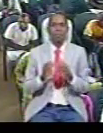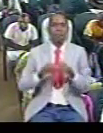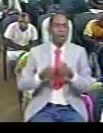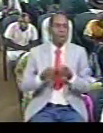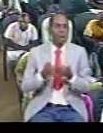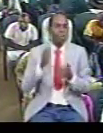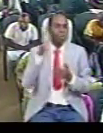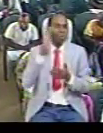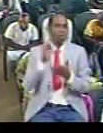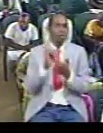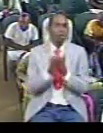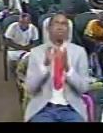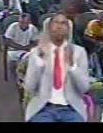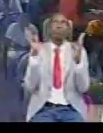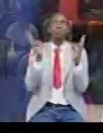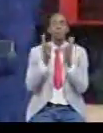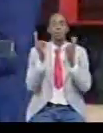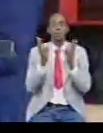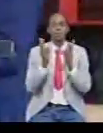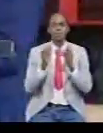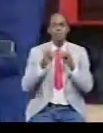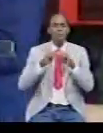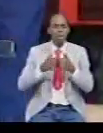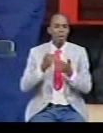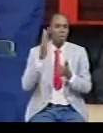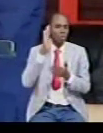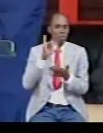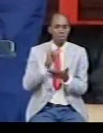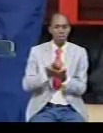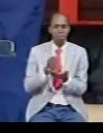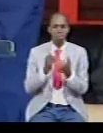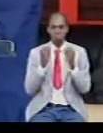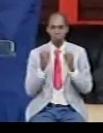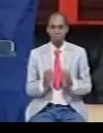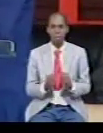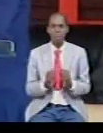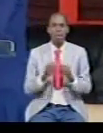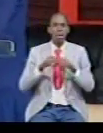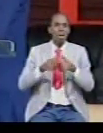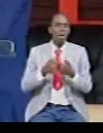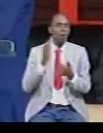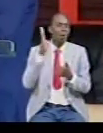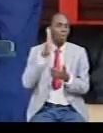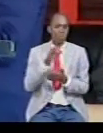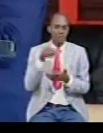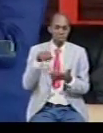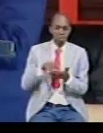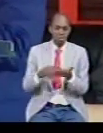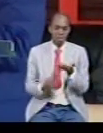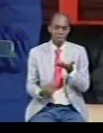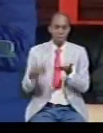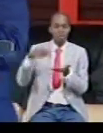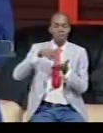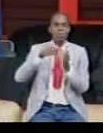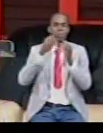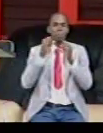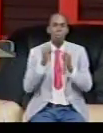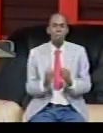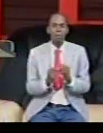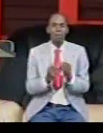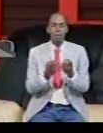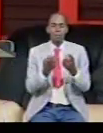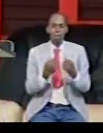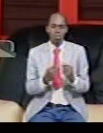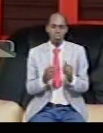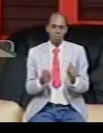that victory, how will that power, how will this resurrection power go along